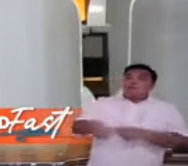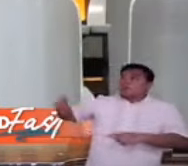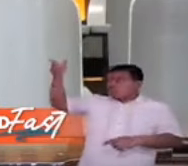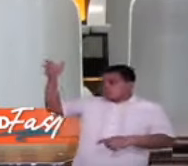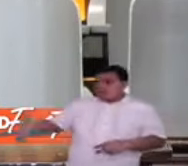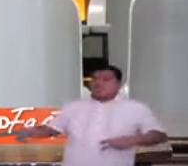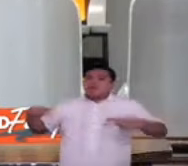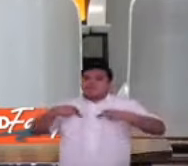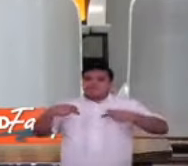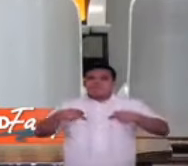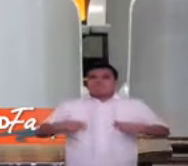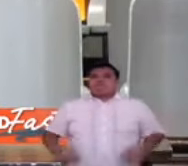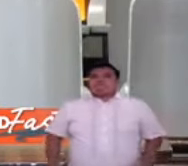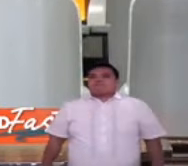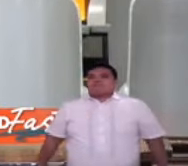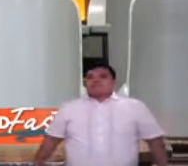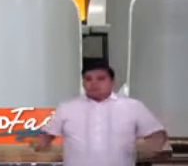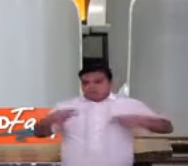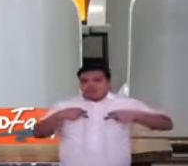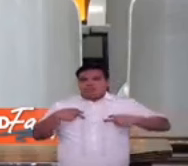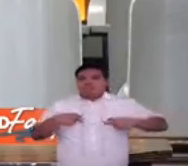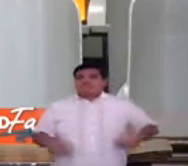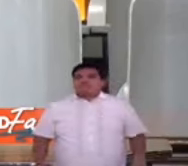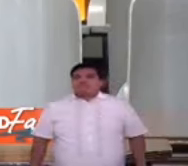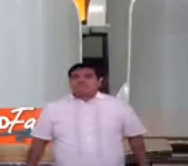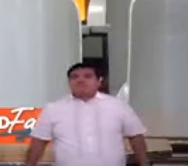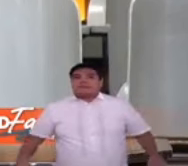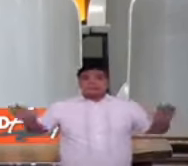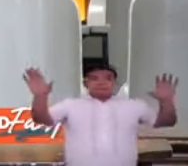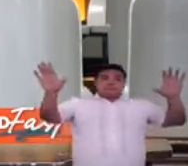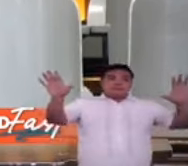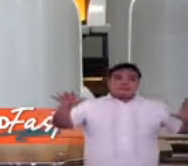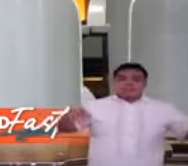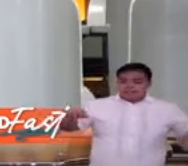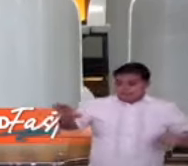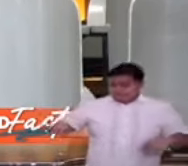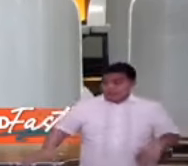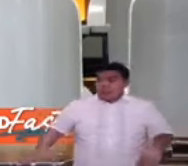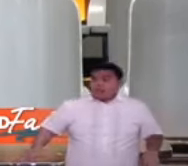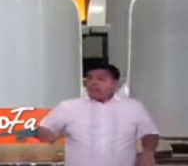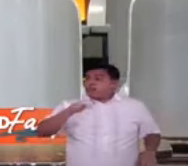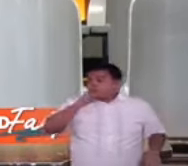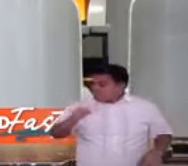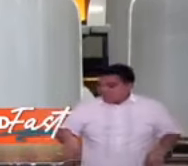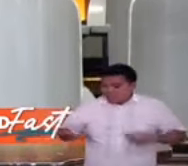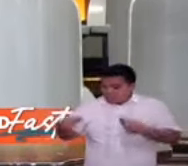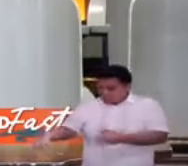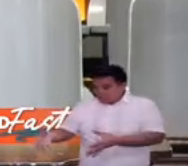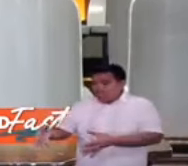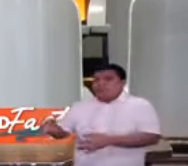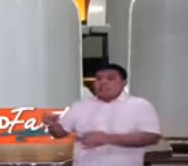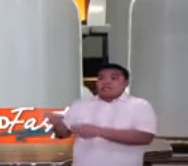there. God is there. Listen, if a child is not given